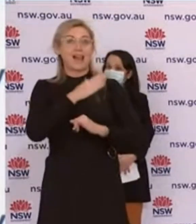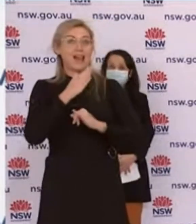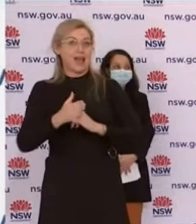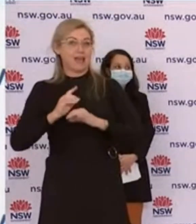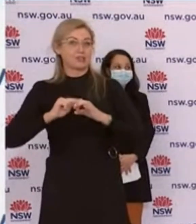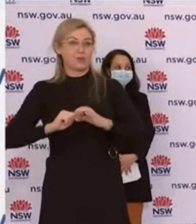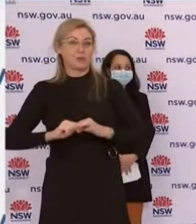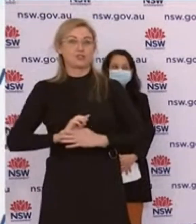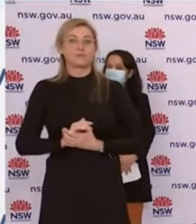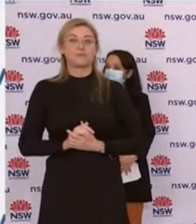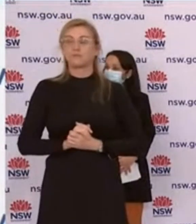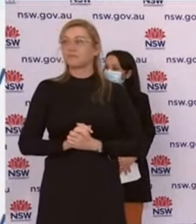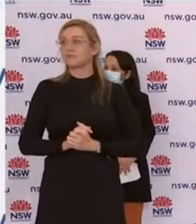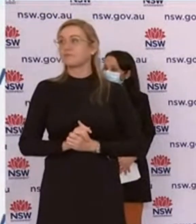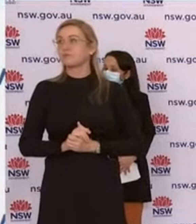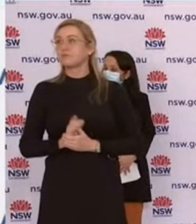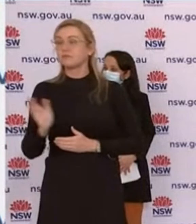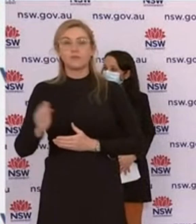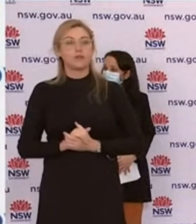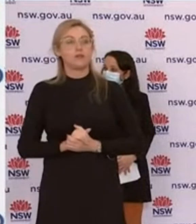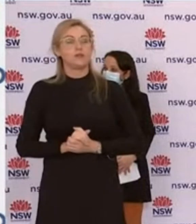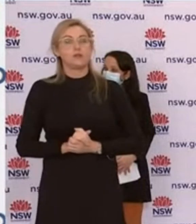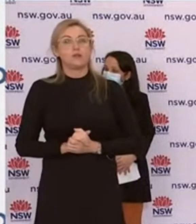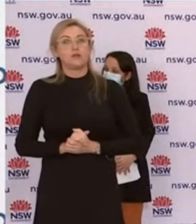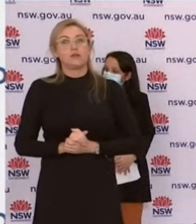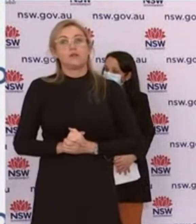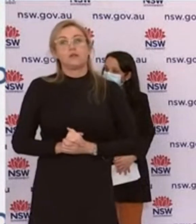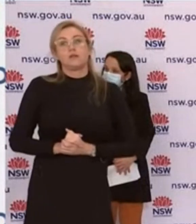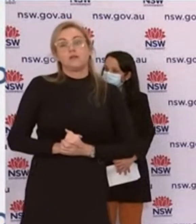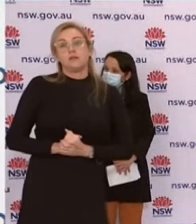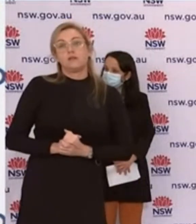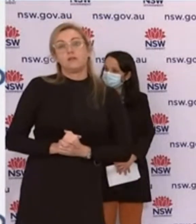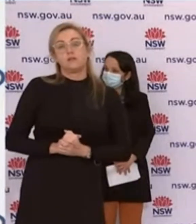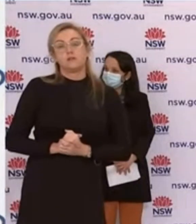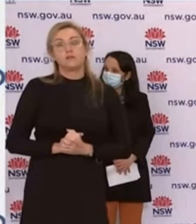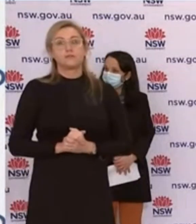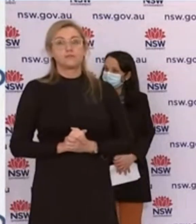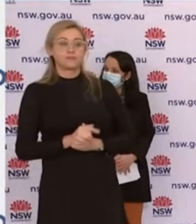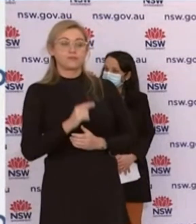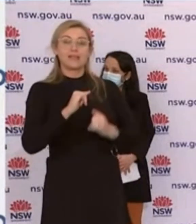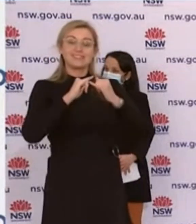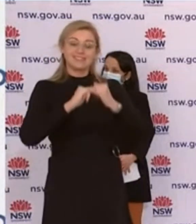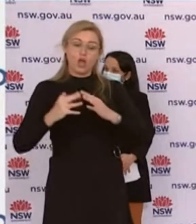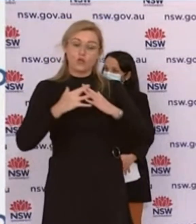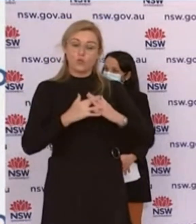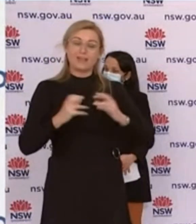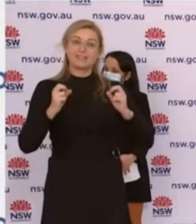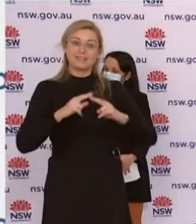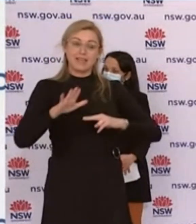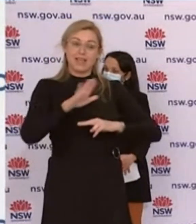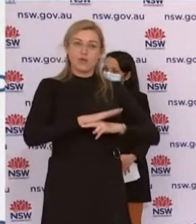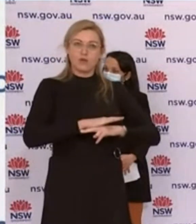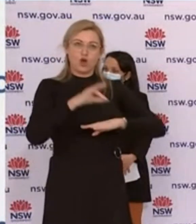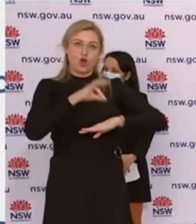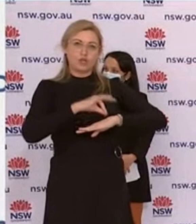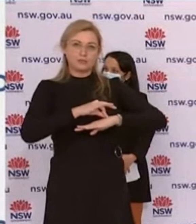Last question there, one more to the DP and then we'll see. A longer term vision, actually, but you spent a lot of money upgrading some of those major hospitals in the southwest. I think a lot of